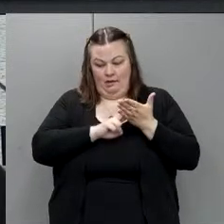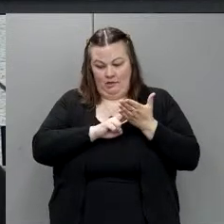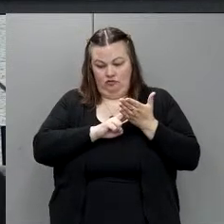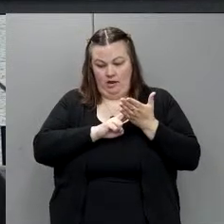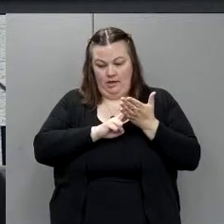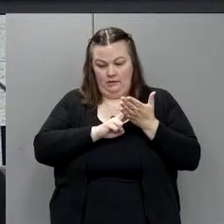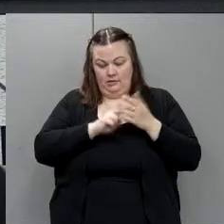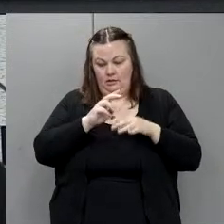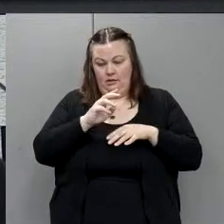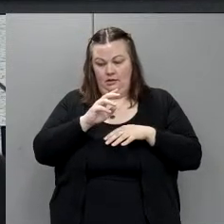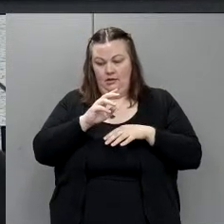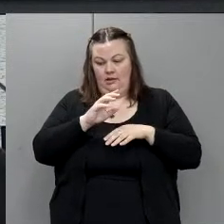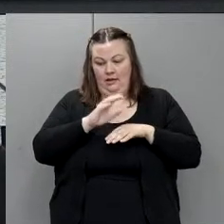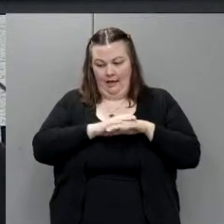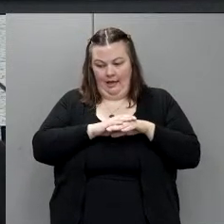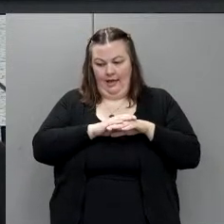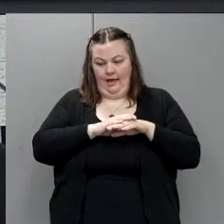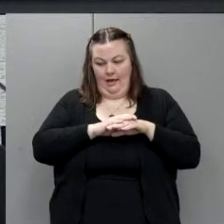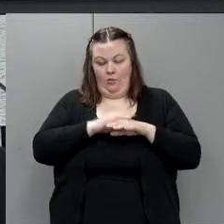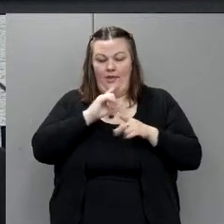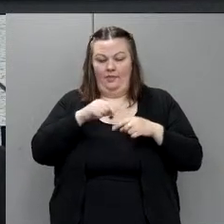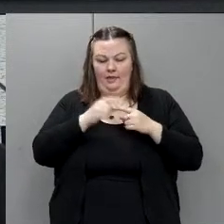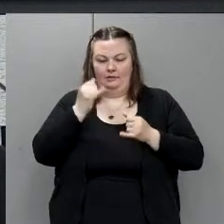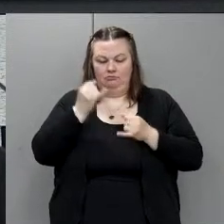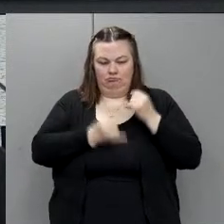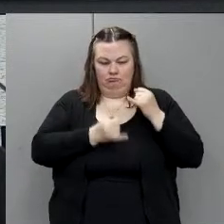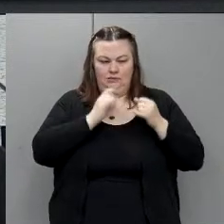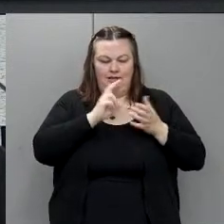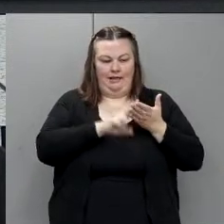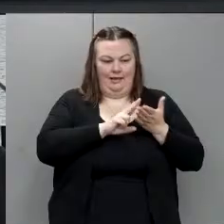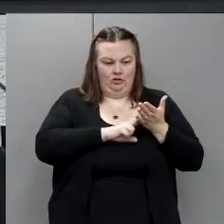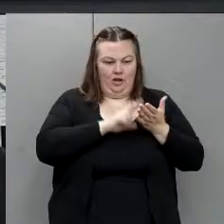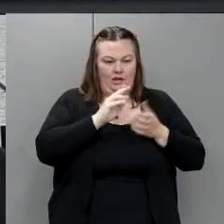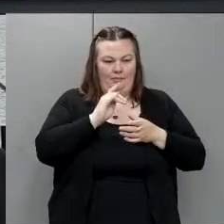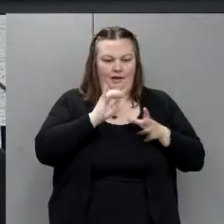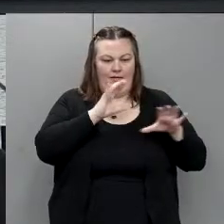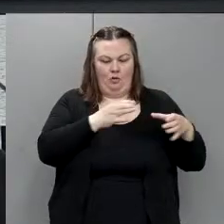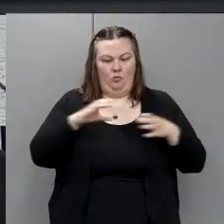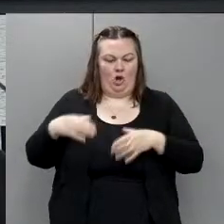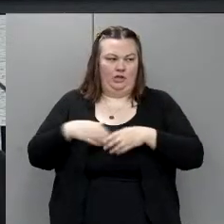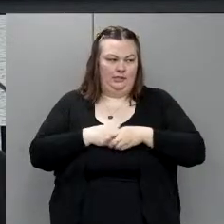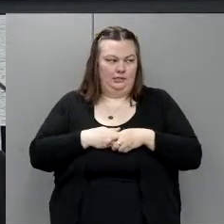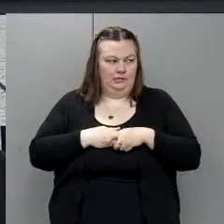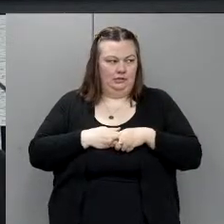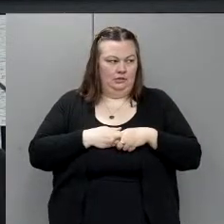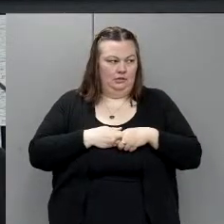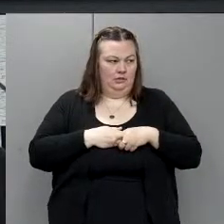contract being upon execution of the contract by both parties.